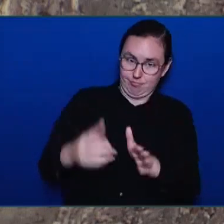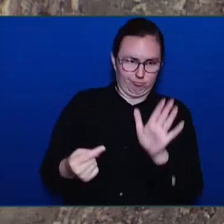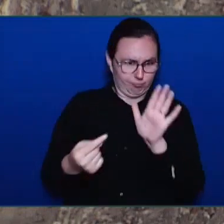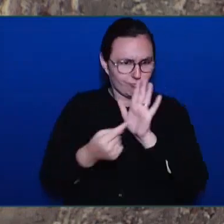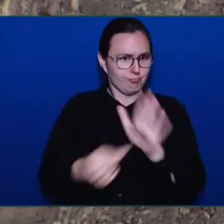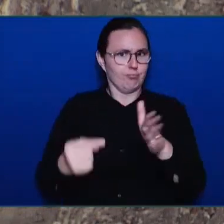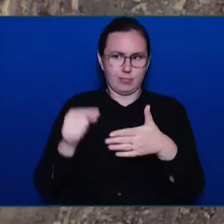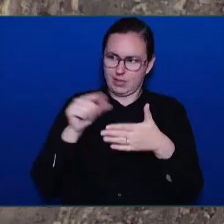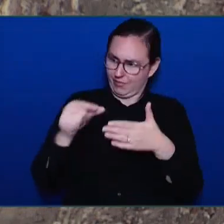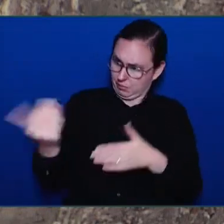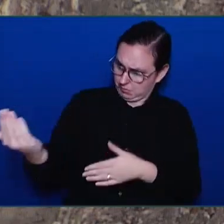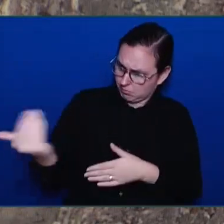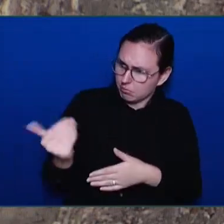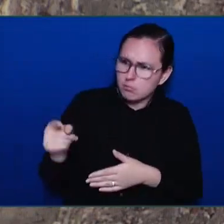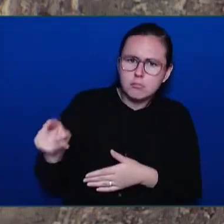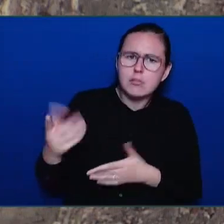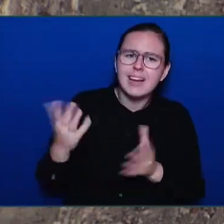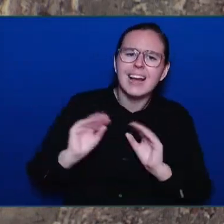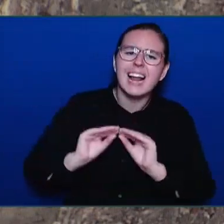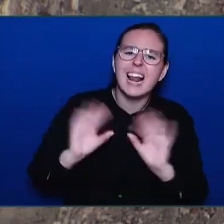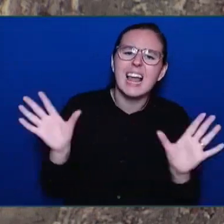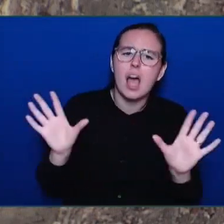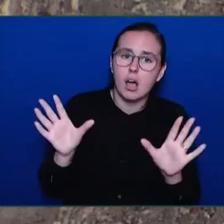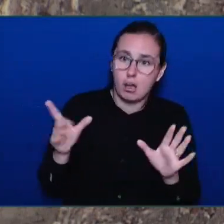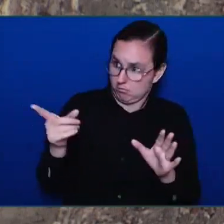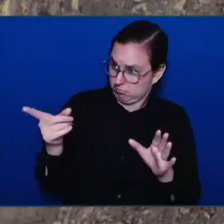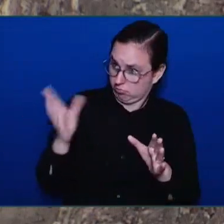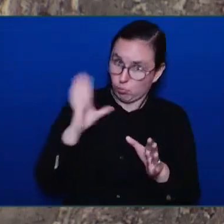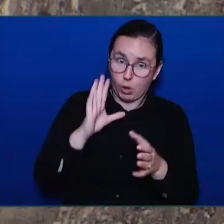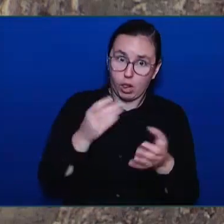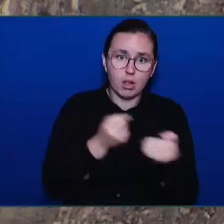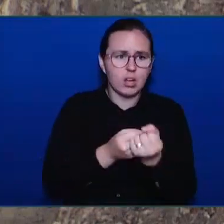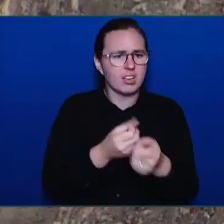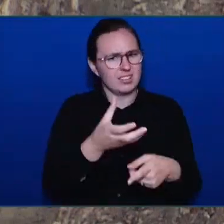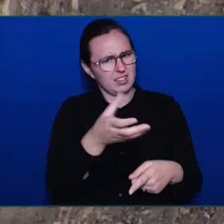youth and adults that are at risk to themselves or others?